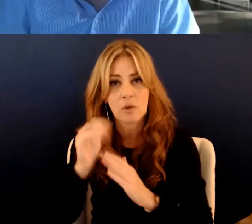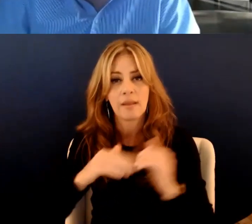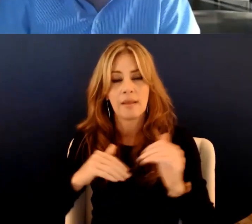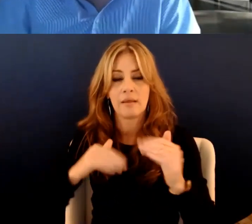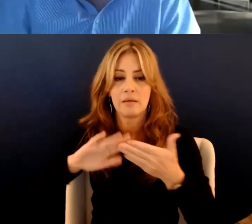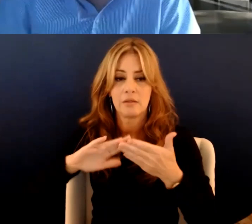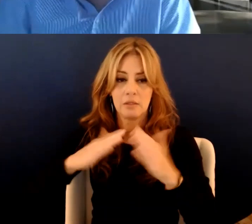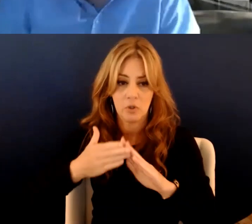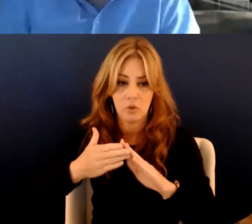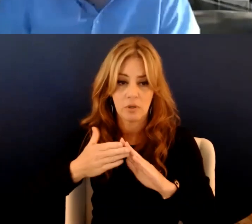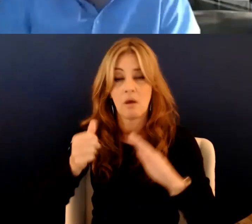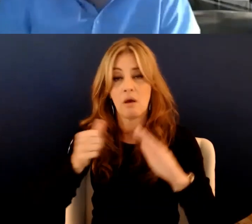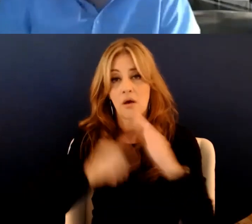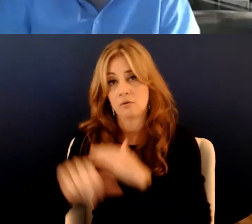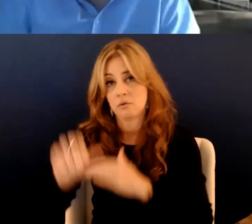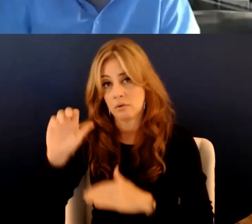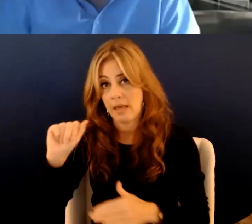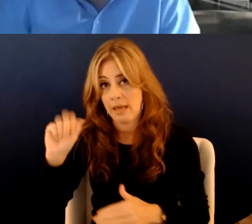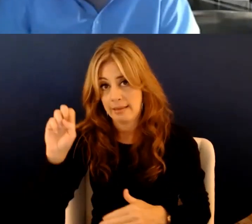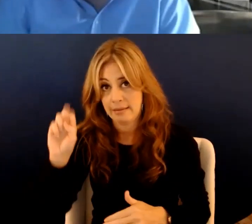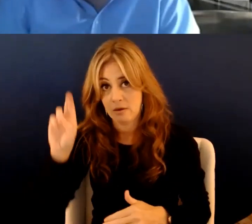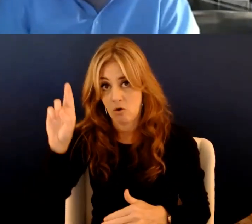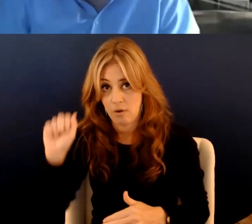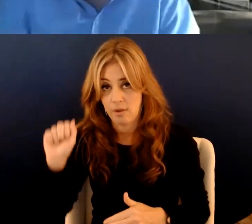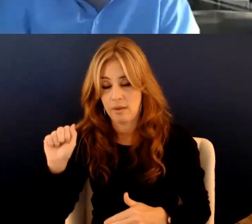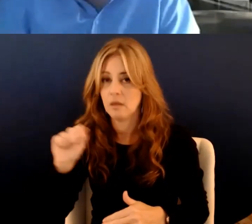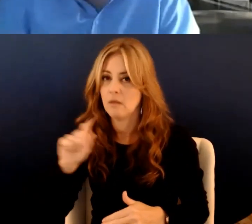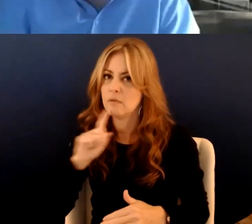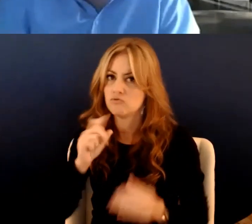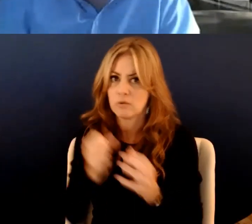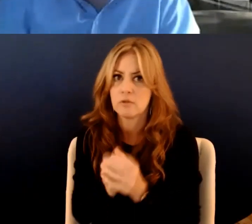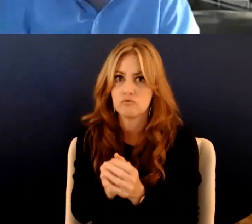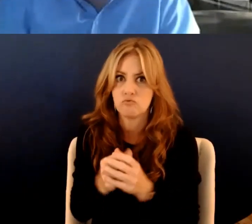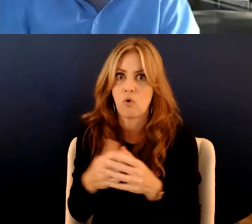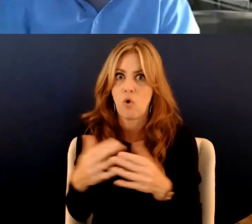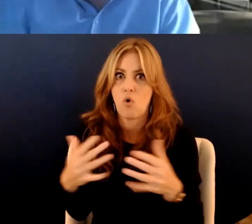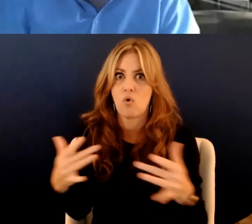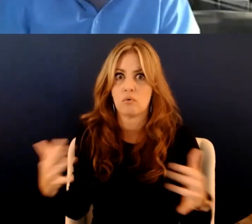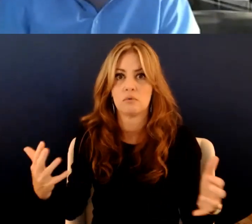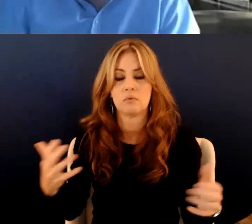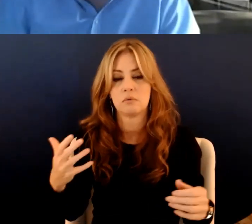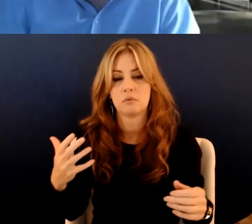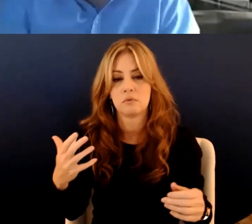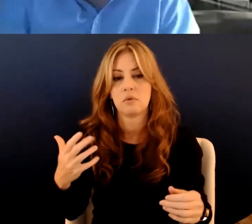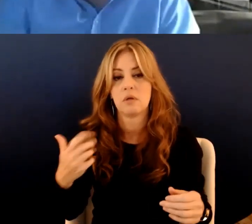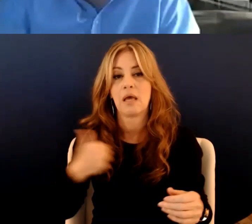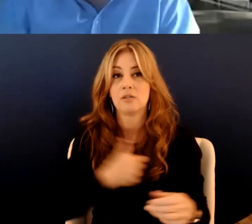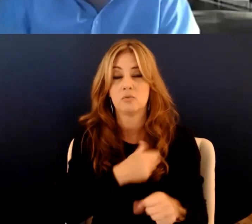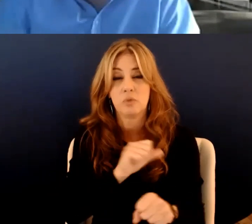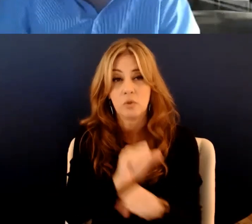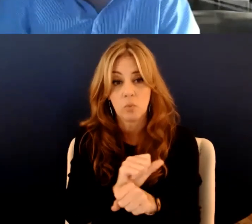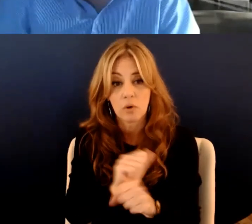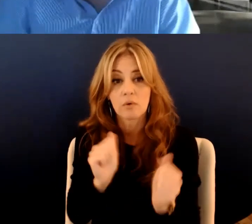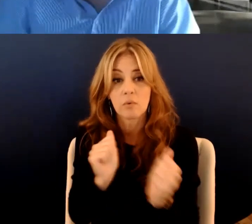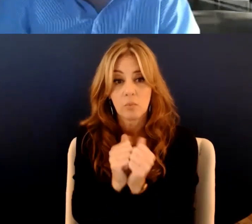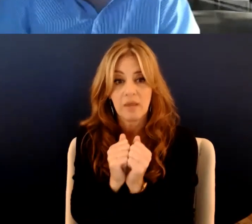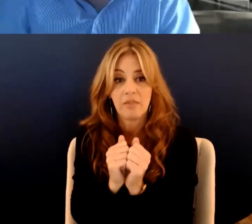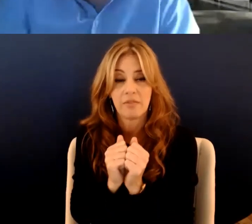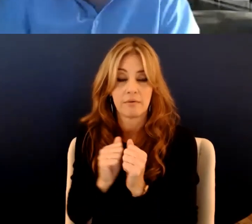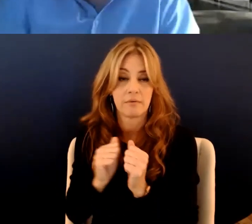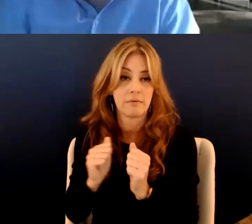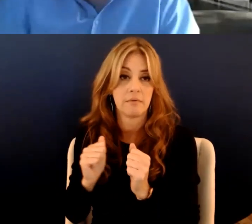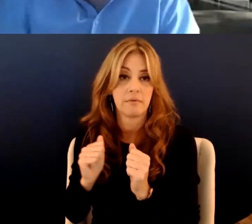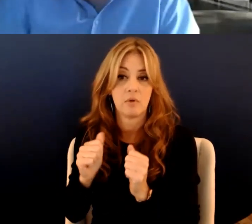AERA's umbrella, which have grown enormously in our vision as we've worked with the invention of this